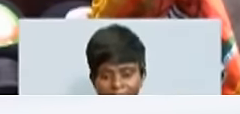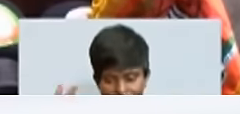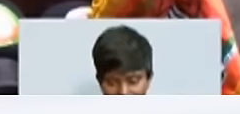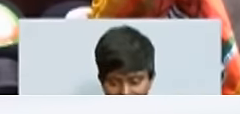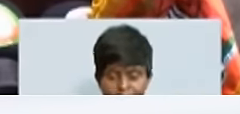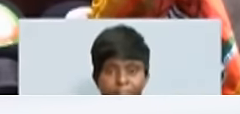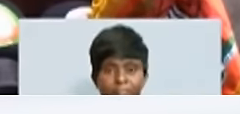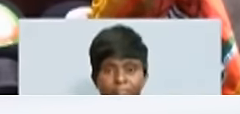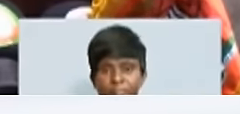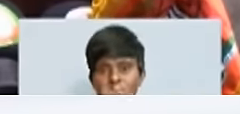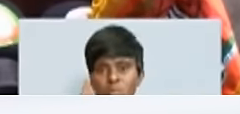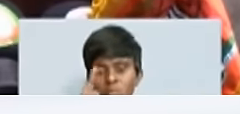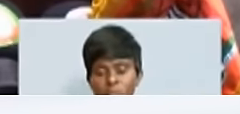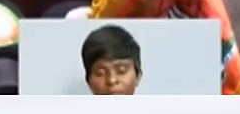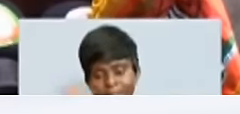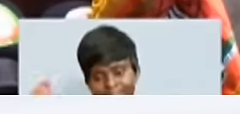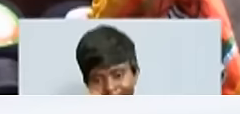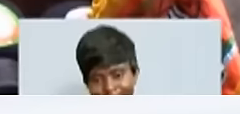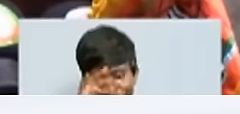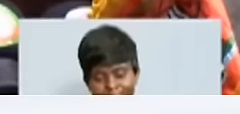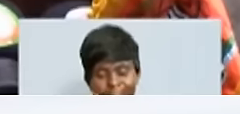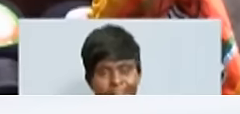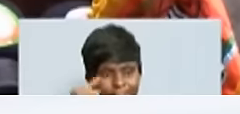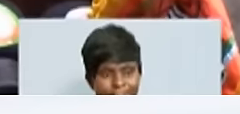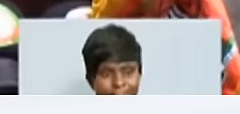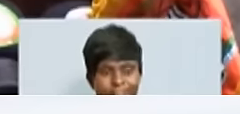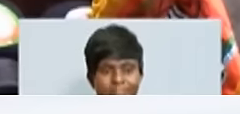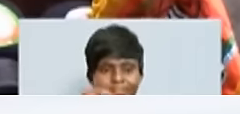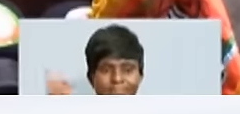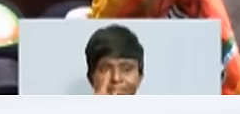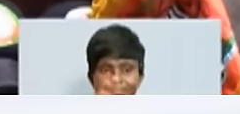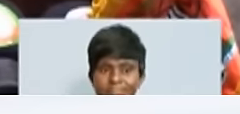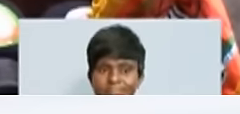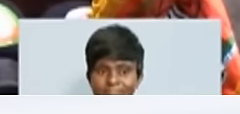benefit those who put us in office across the country,